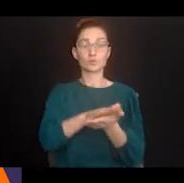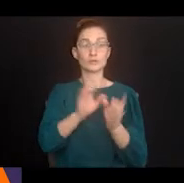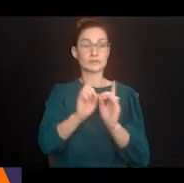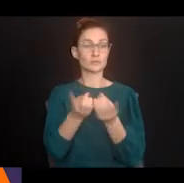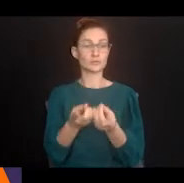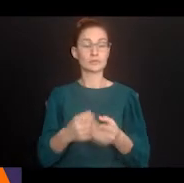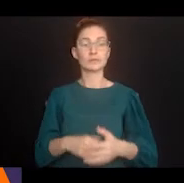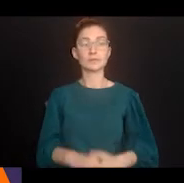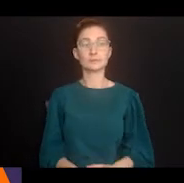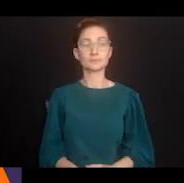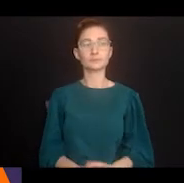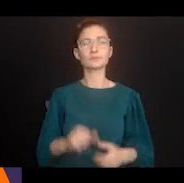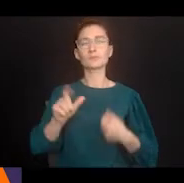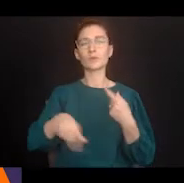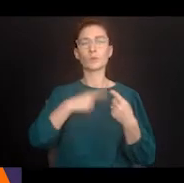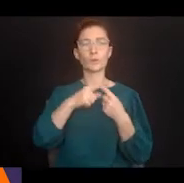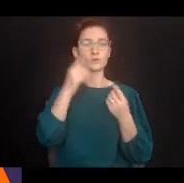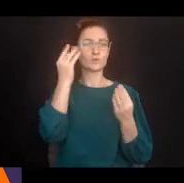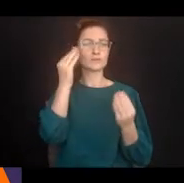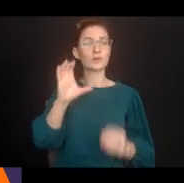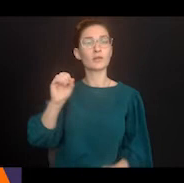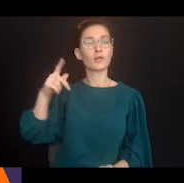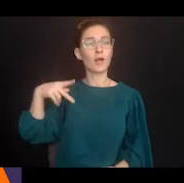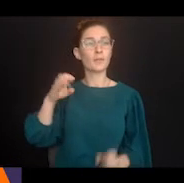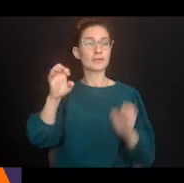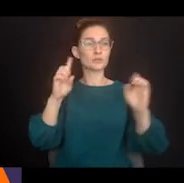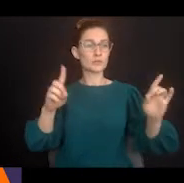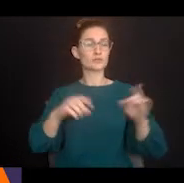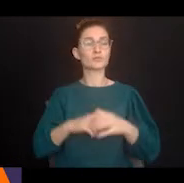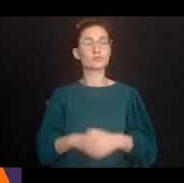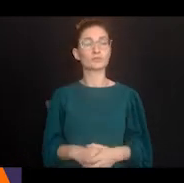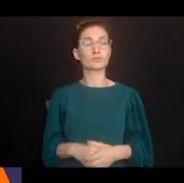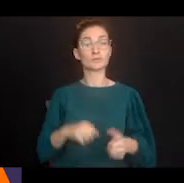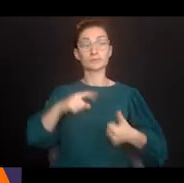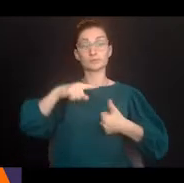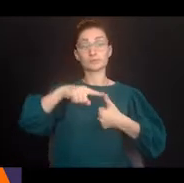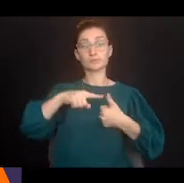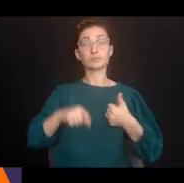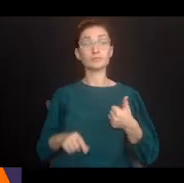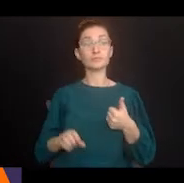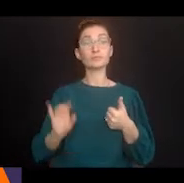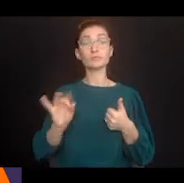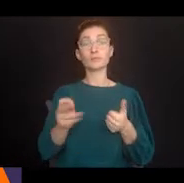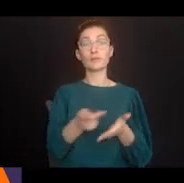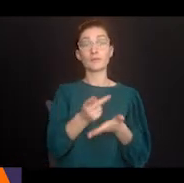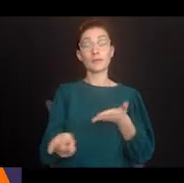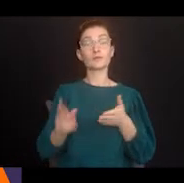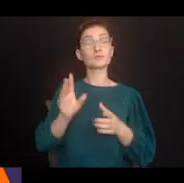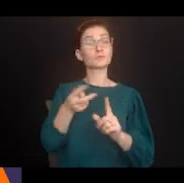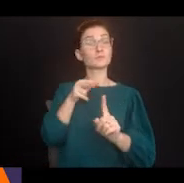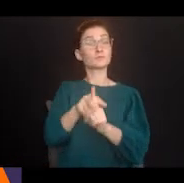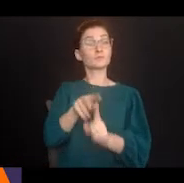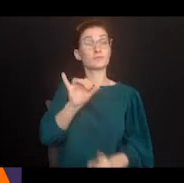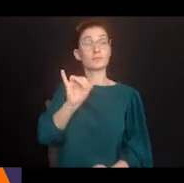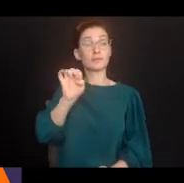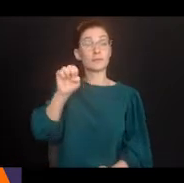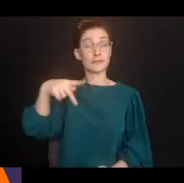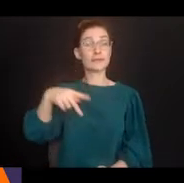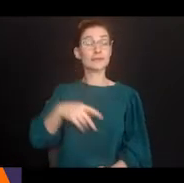district. When to consider compensatory education. 1. Failure to implement an